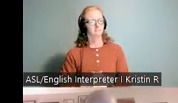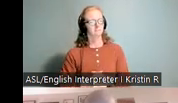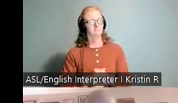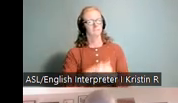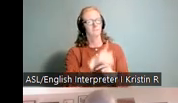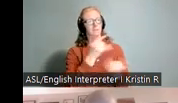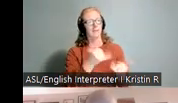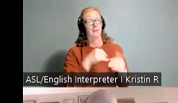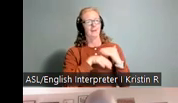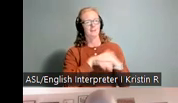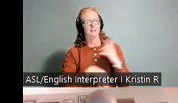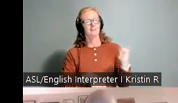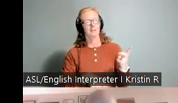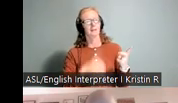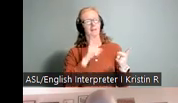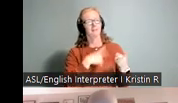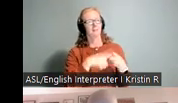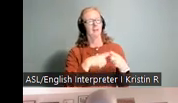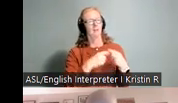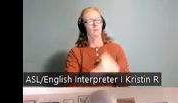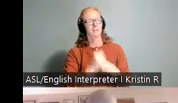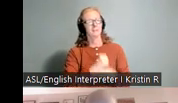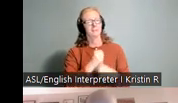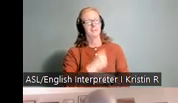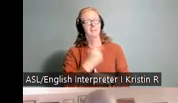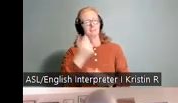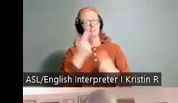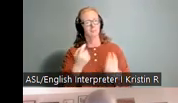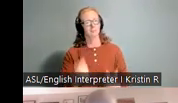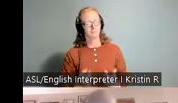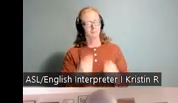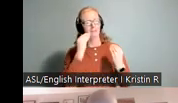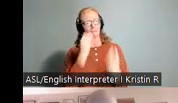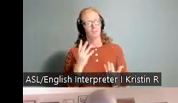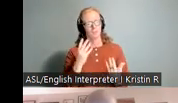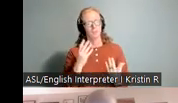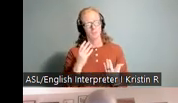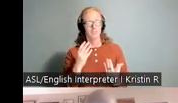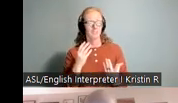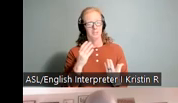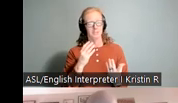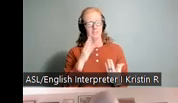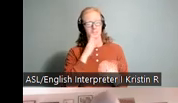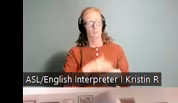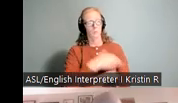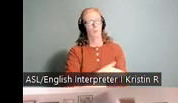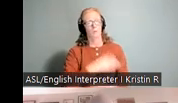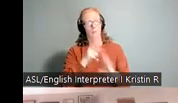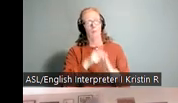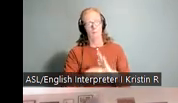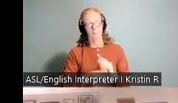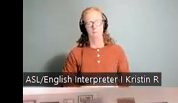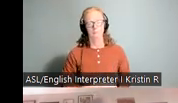to now, we run the risk of cutting out information that could potentially inform better policy recommendations.